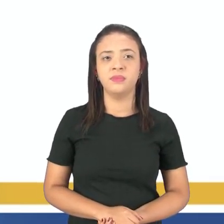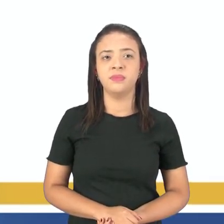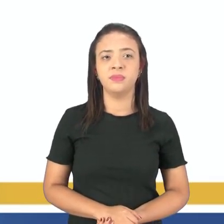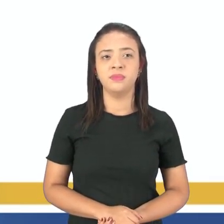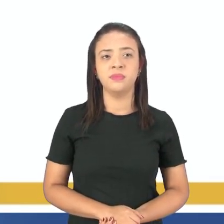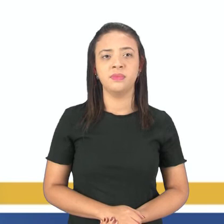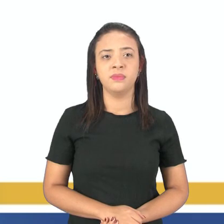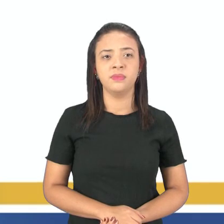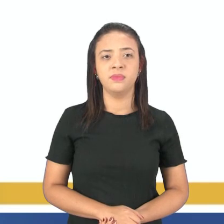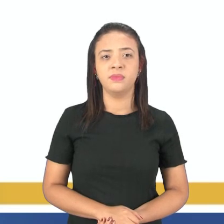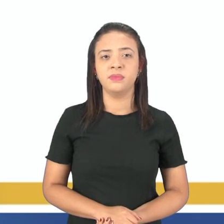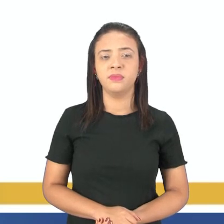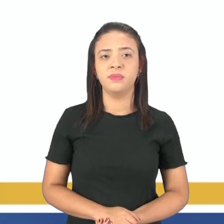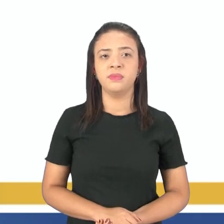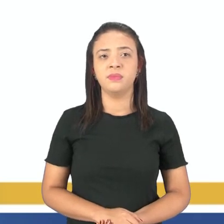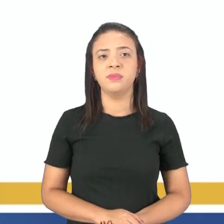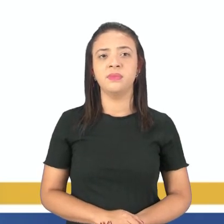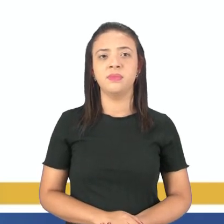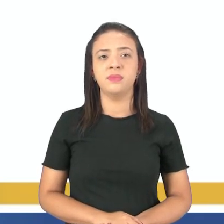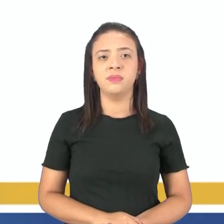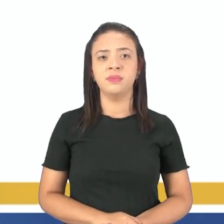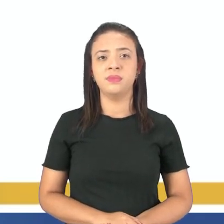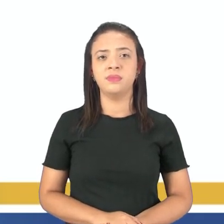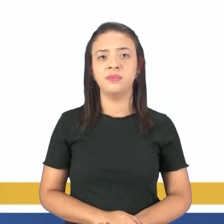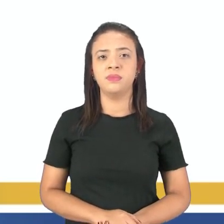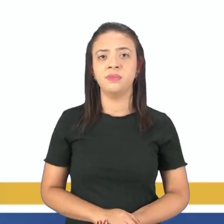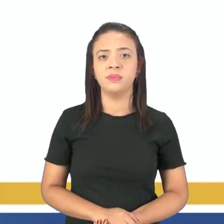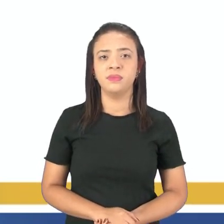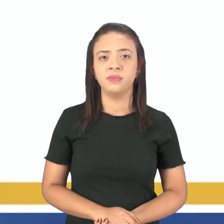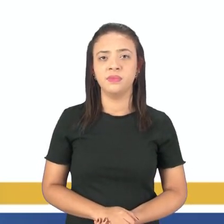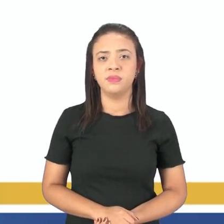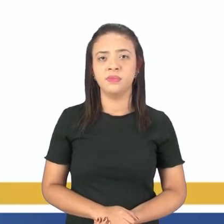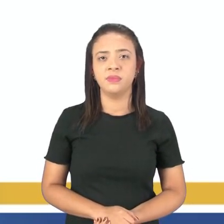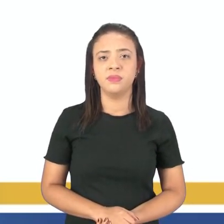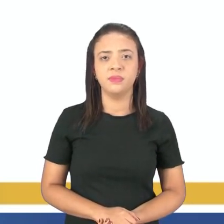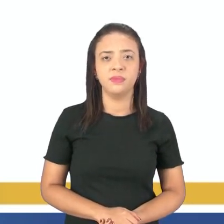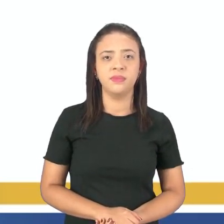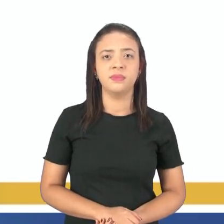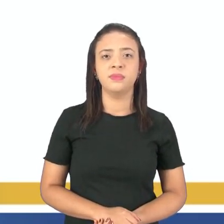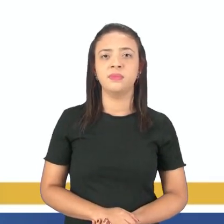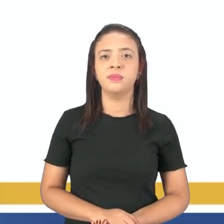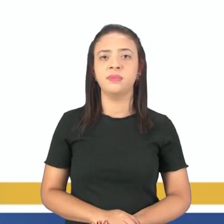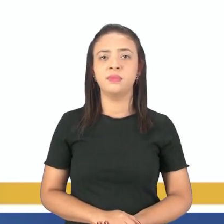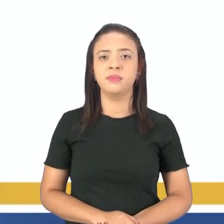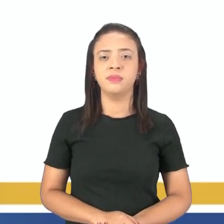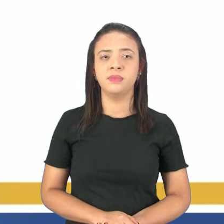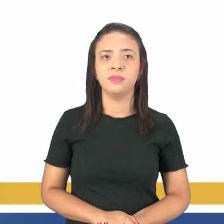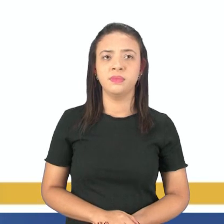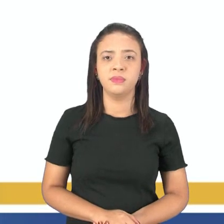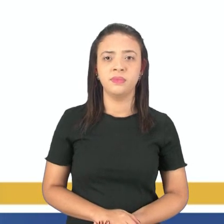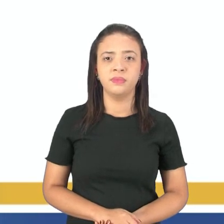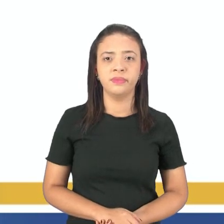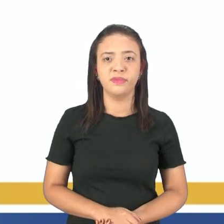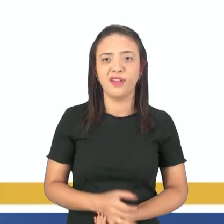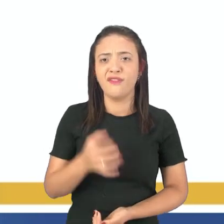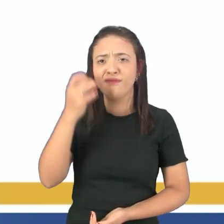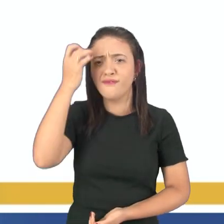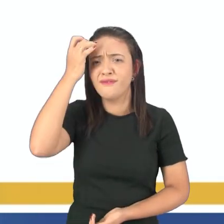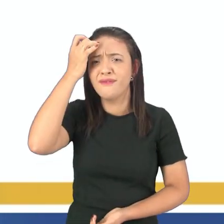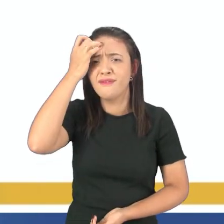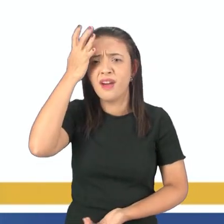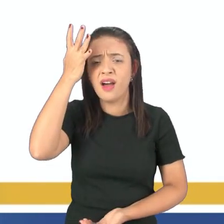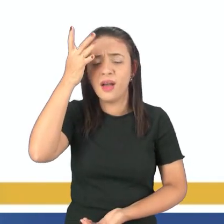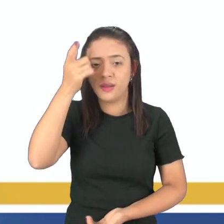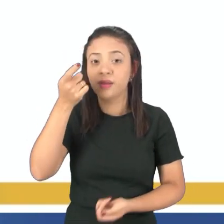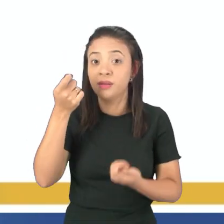you said, sometimes it lasts in love, but sometimes it hurts instead. Tá muito fácil, hein? E